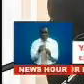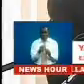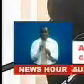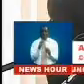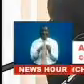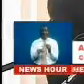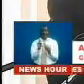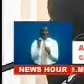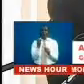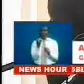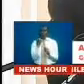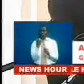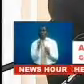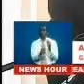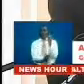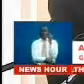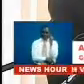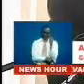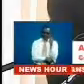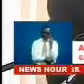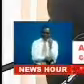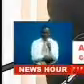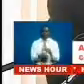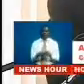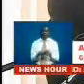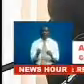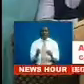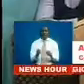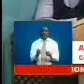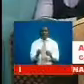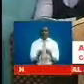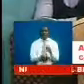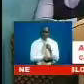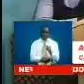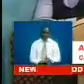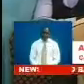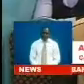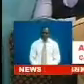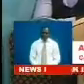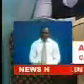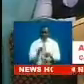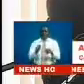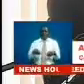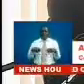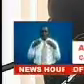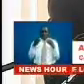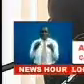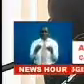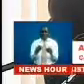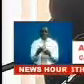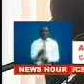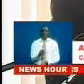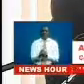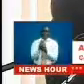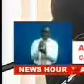they find committing violations for immediate presentation to the police, and providing